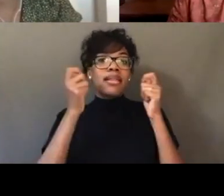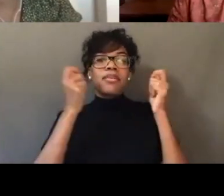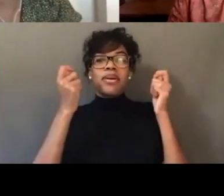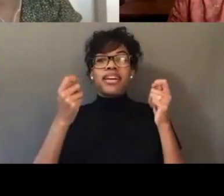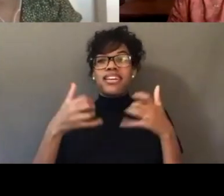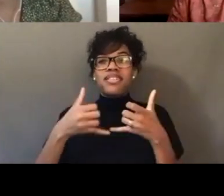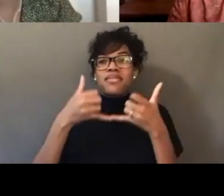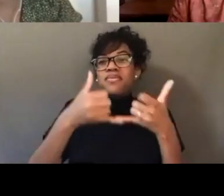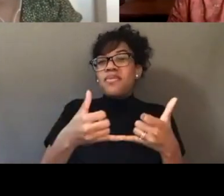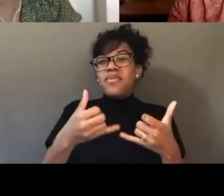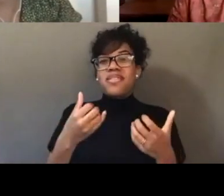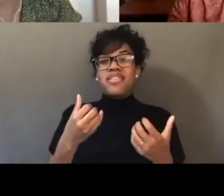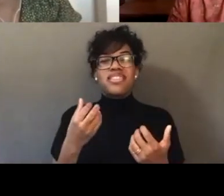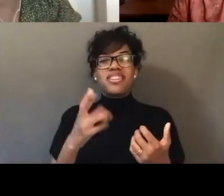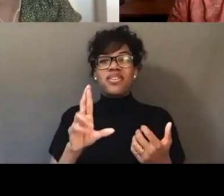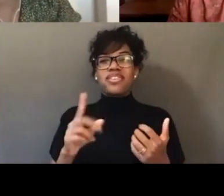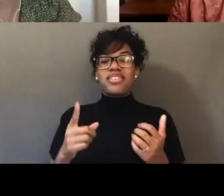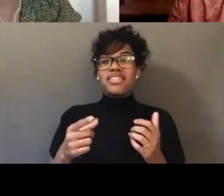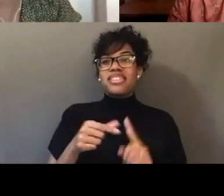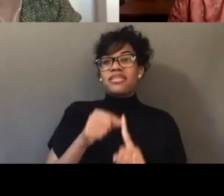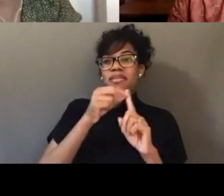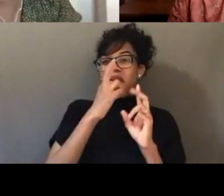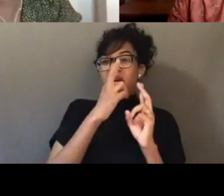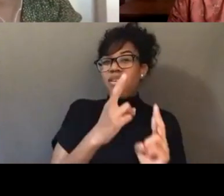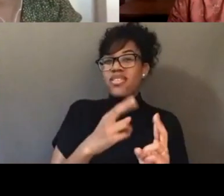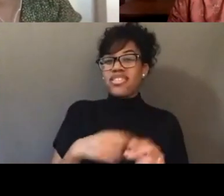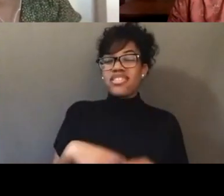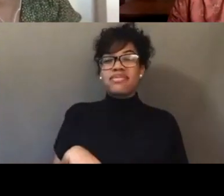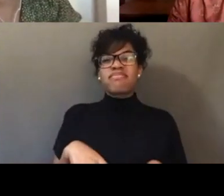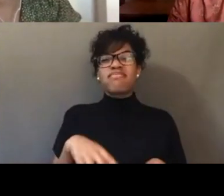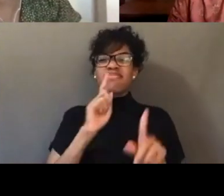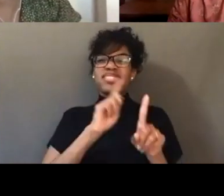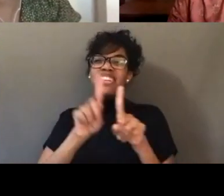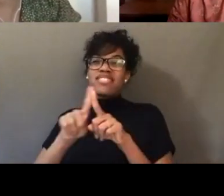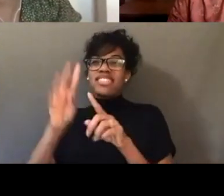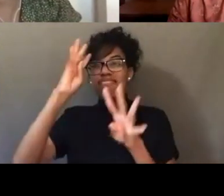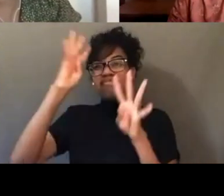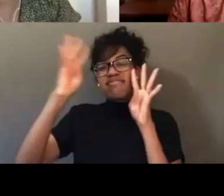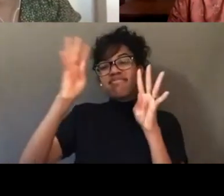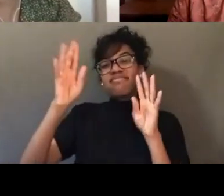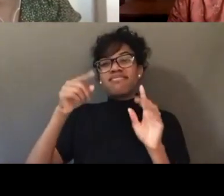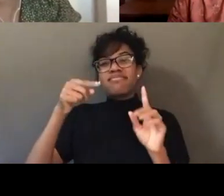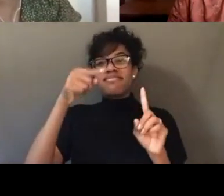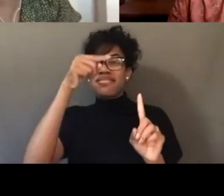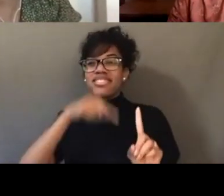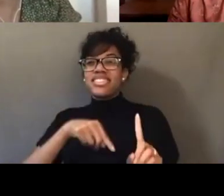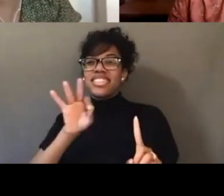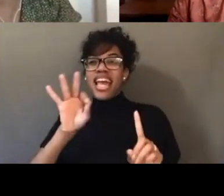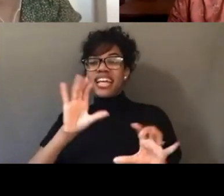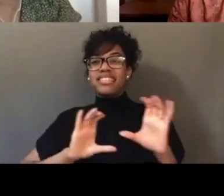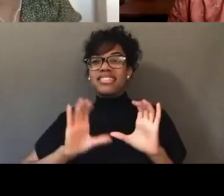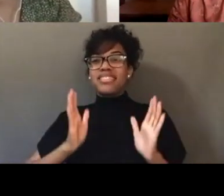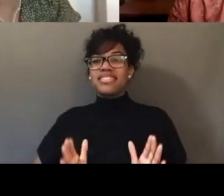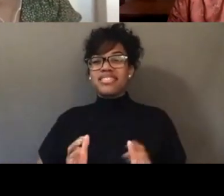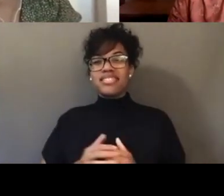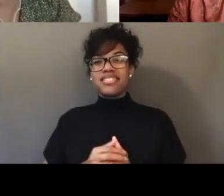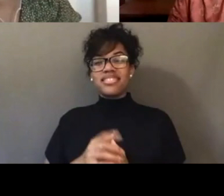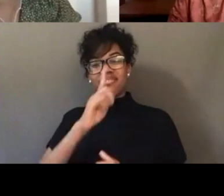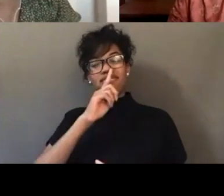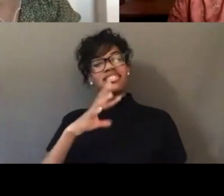or achievements. It reminds me again about what Cara was saying about how important it is just to celebrate ourselves,